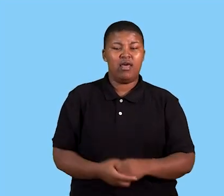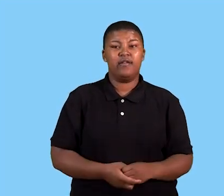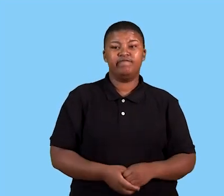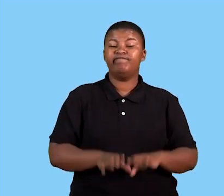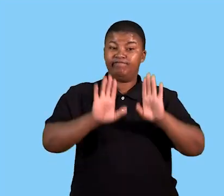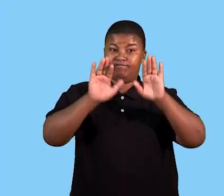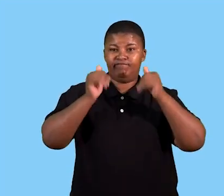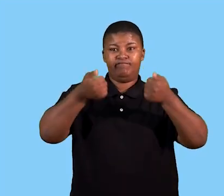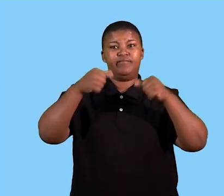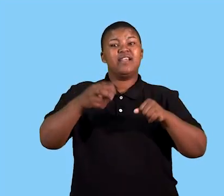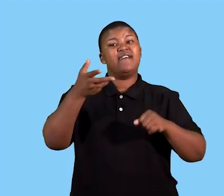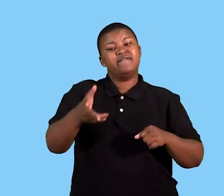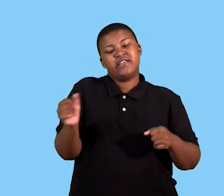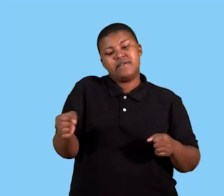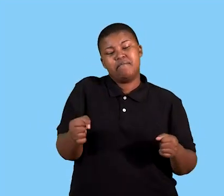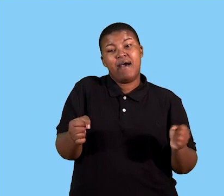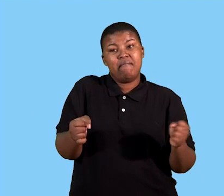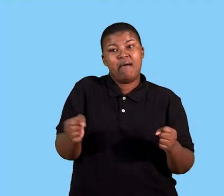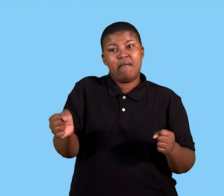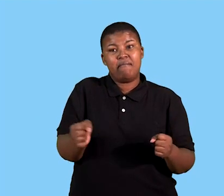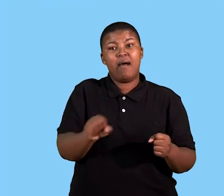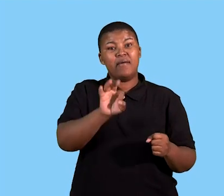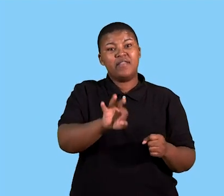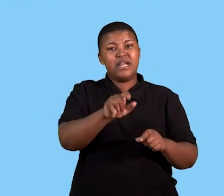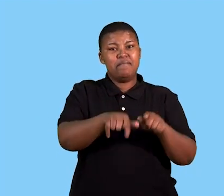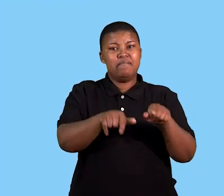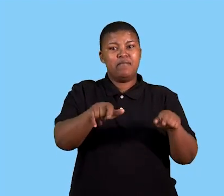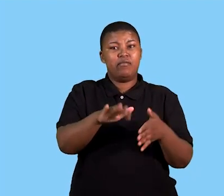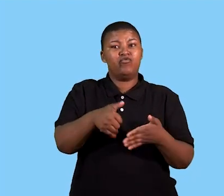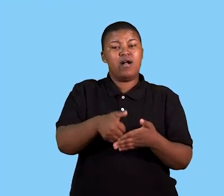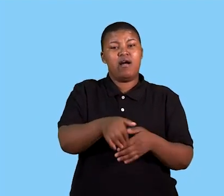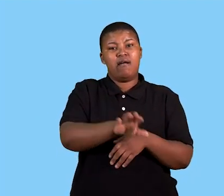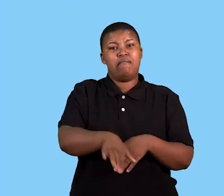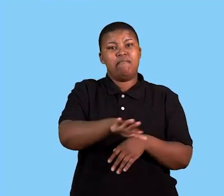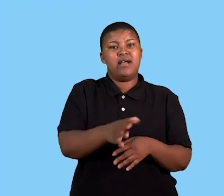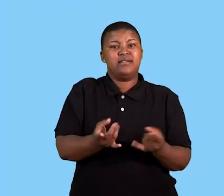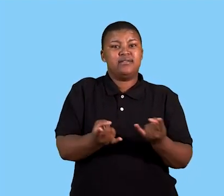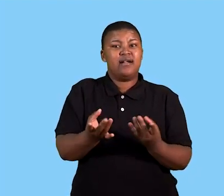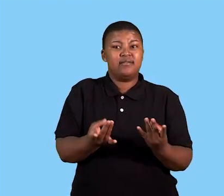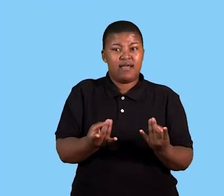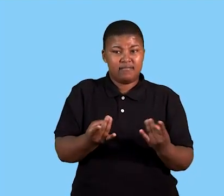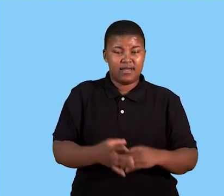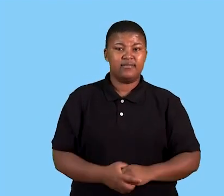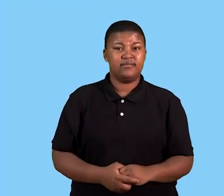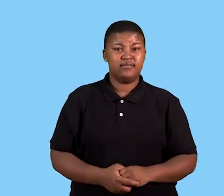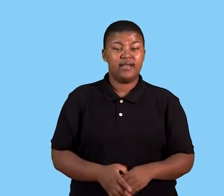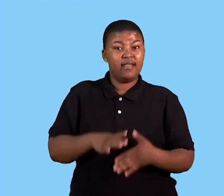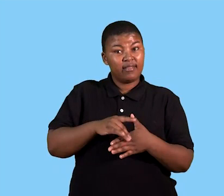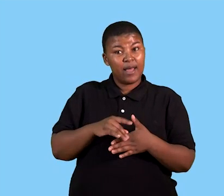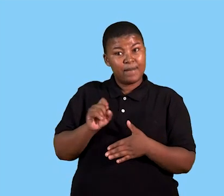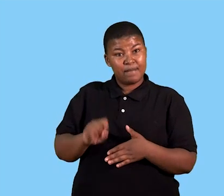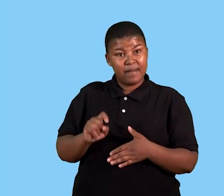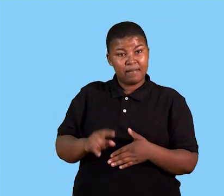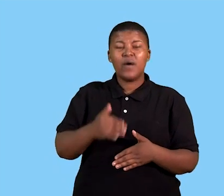he employed 3 workers to help him in the butchery. So he has now employees, and